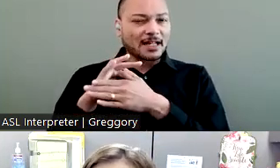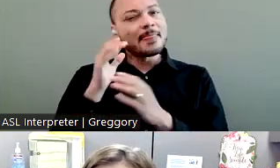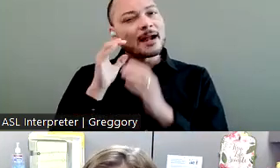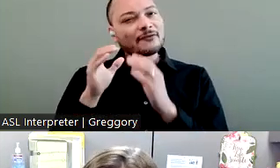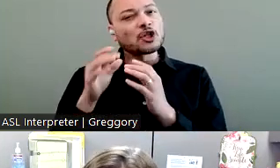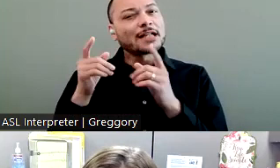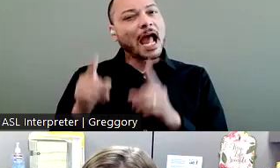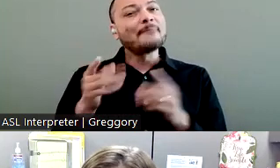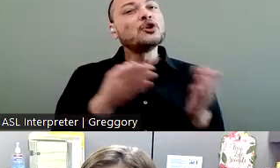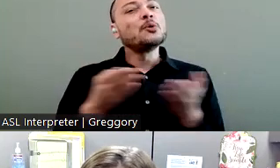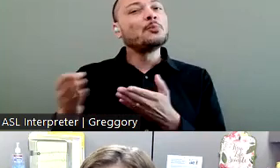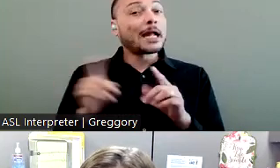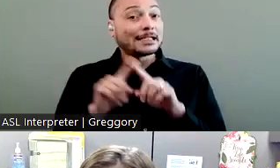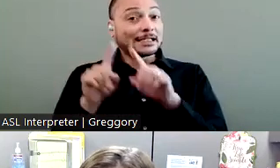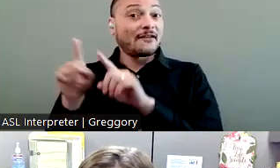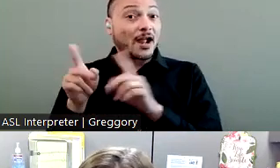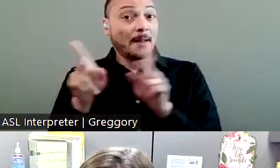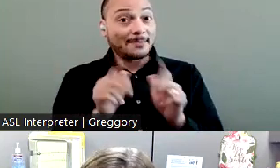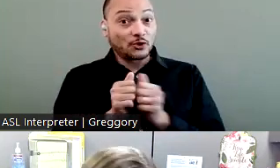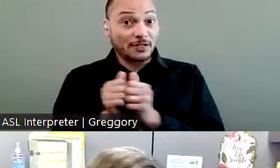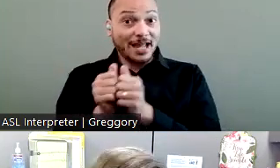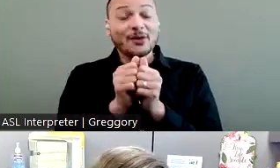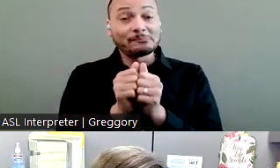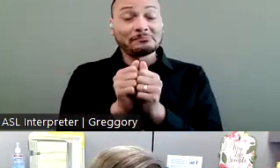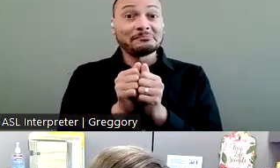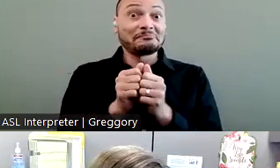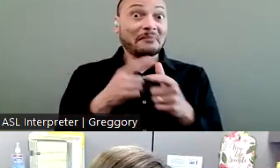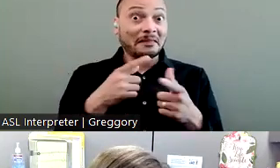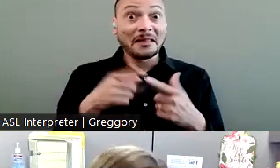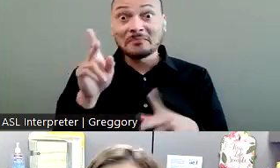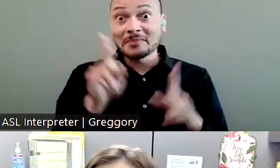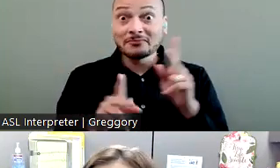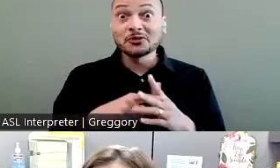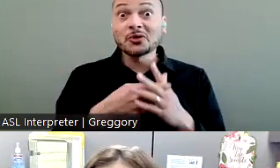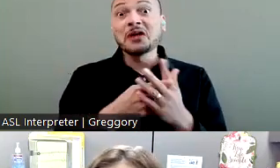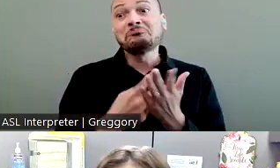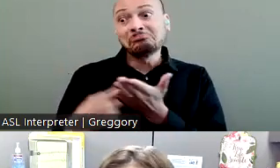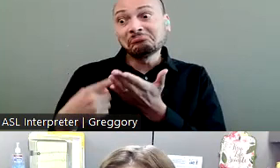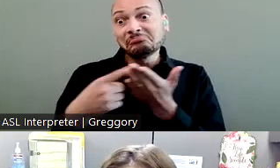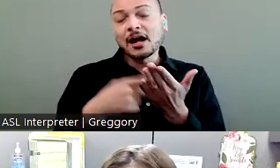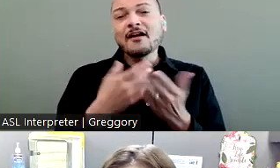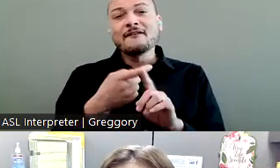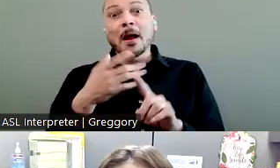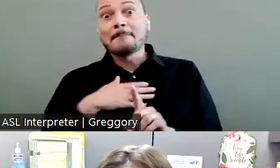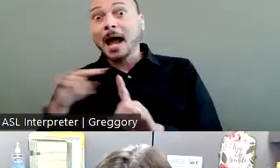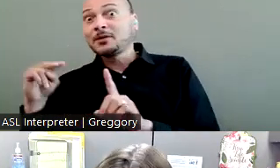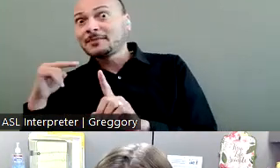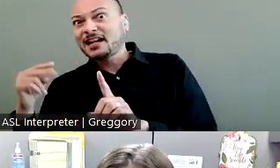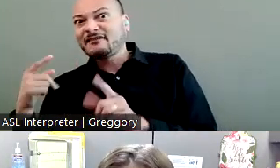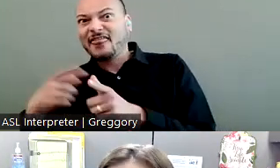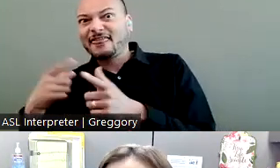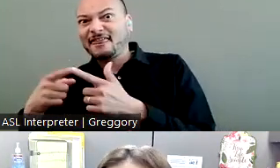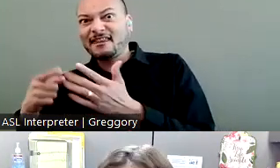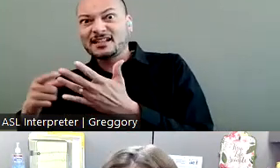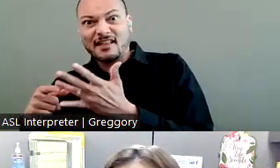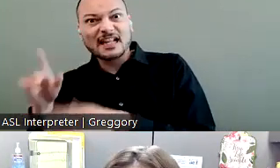when you bring different people together, which is all of a sudden people start to talk about, from my perspective, this or that needs